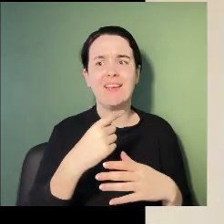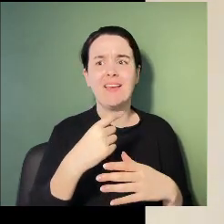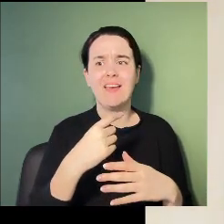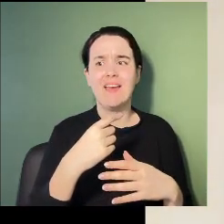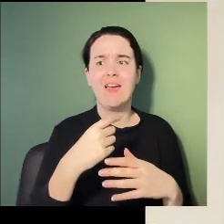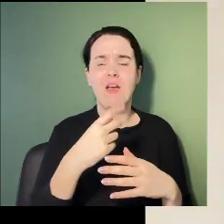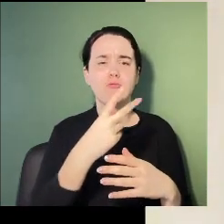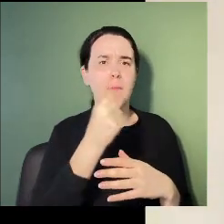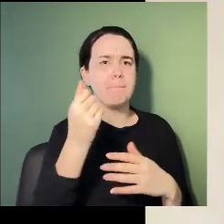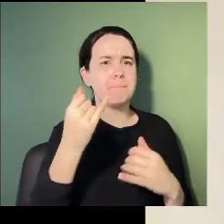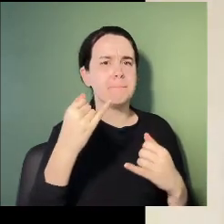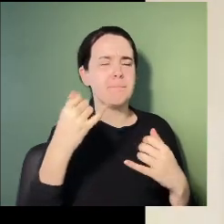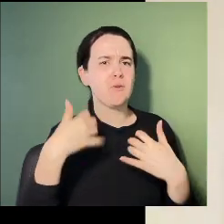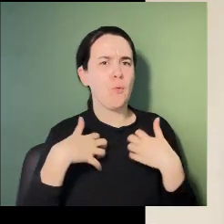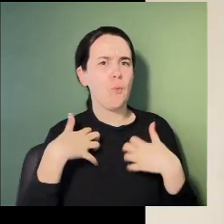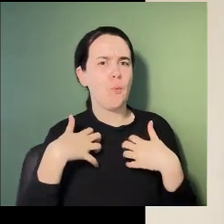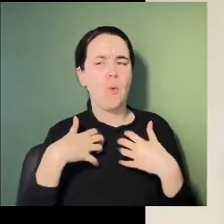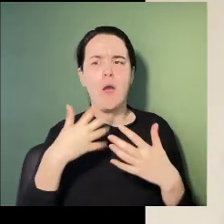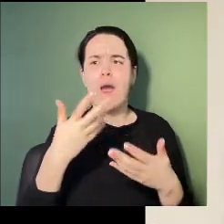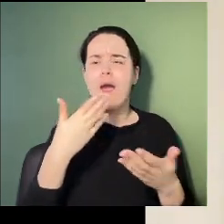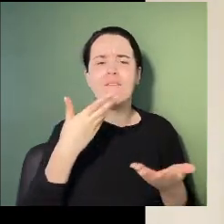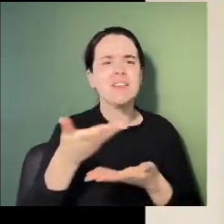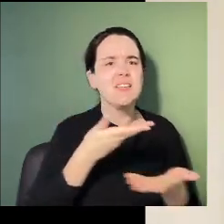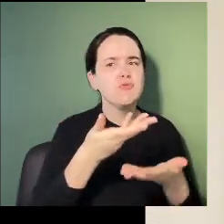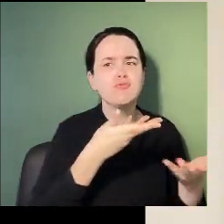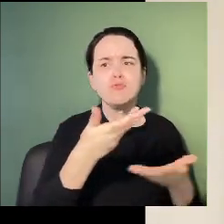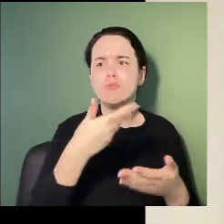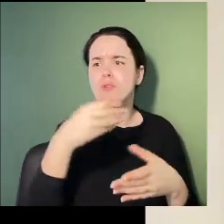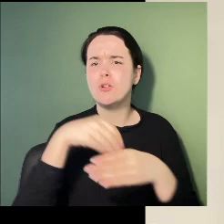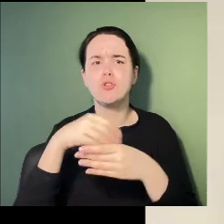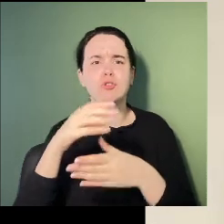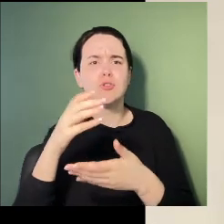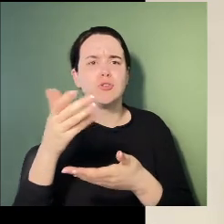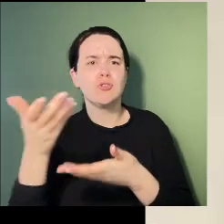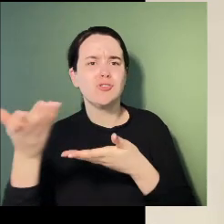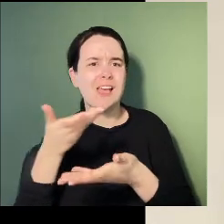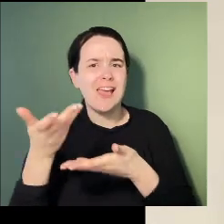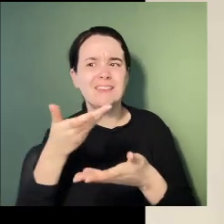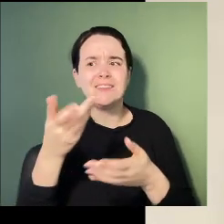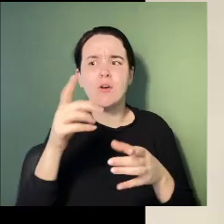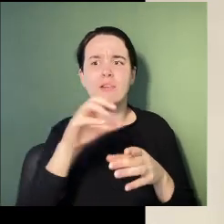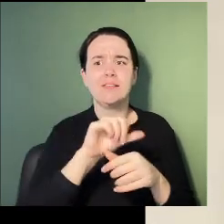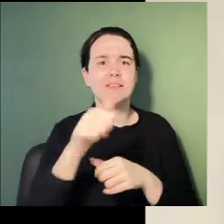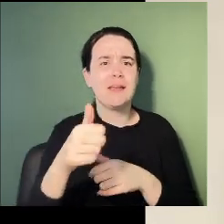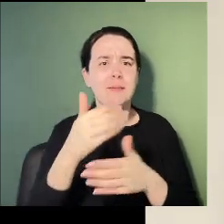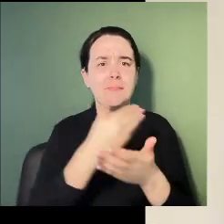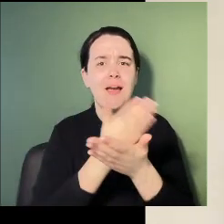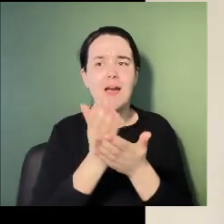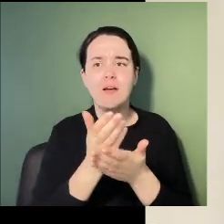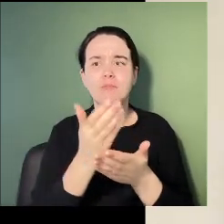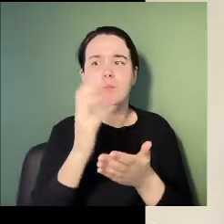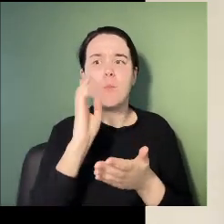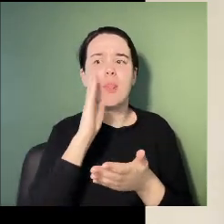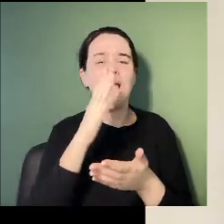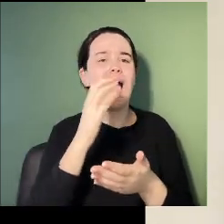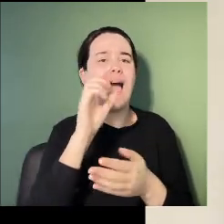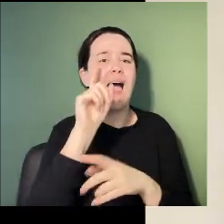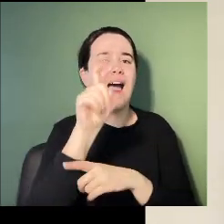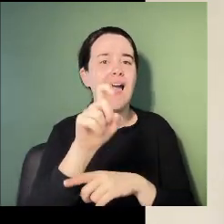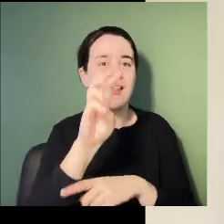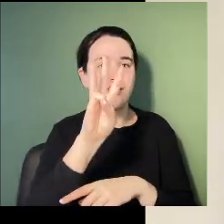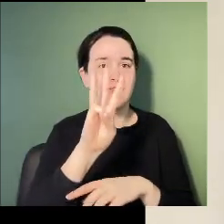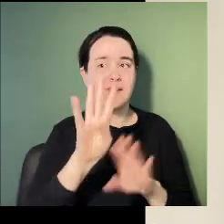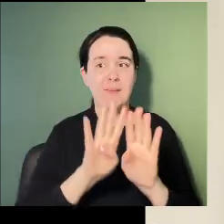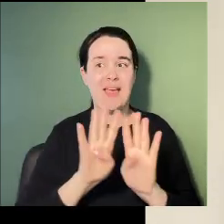some interesting conversation in the chat. Our next part now, we're going to ask all three of our